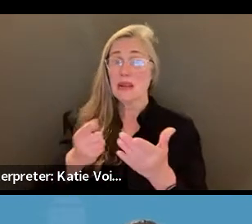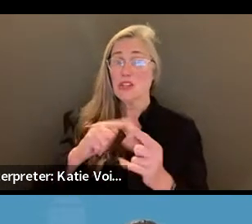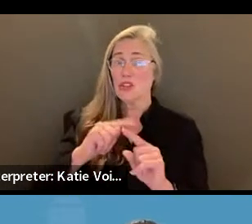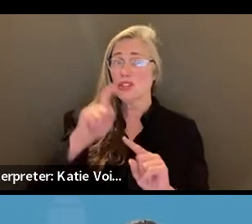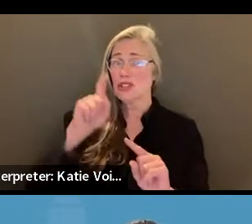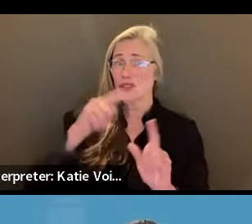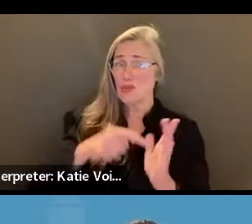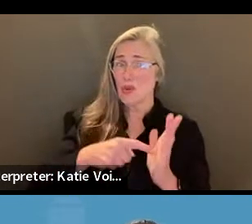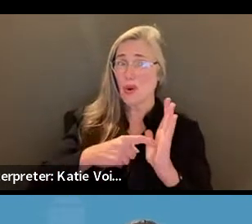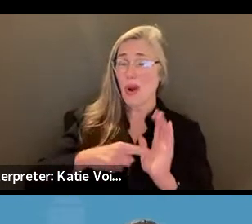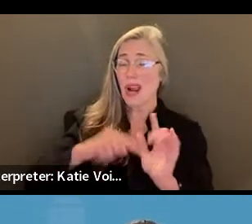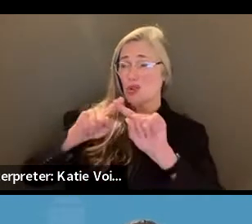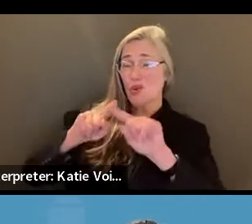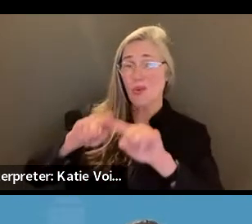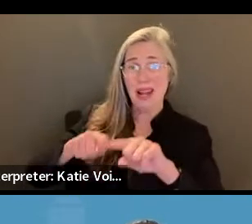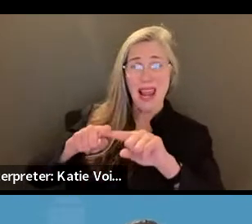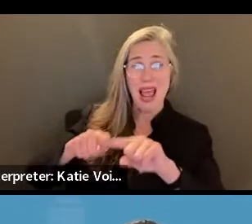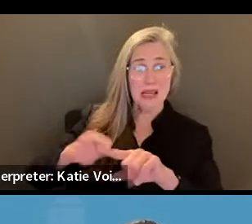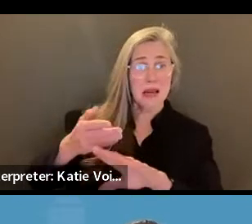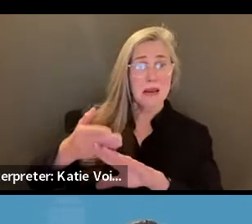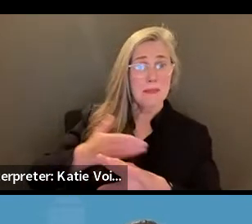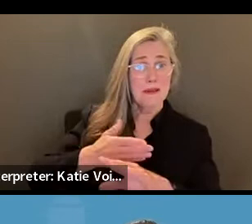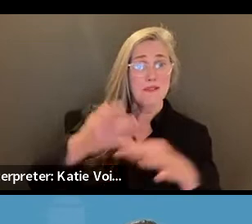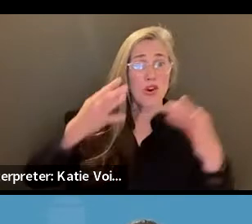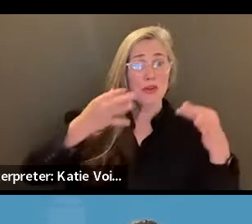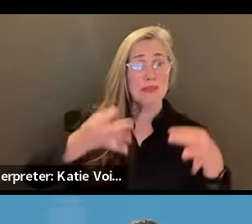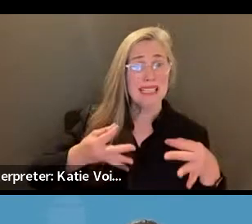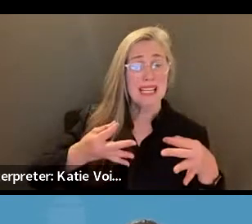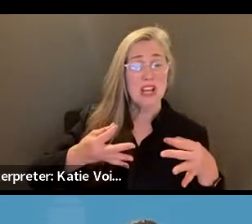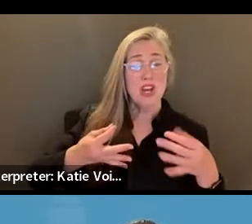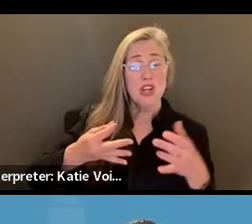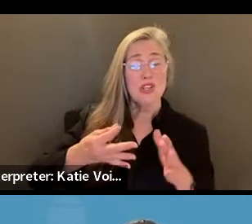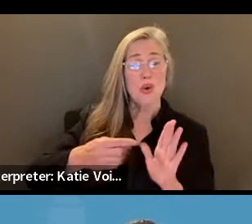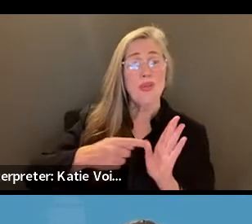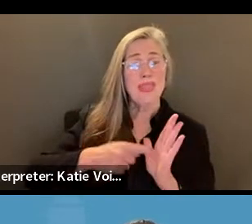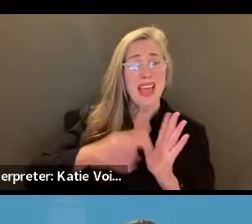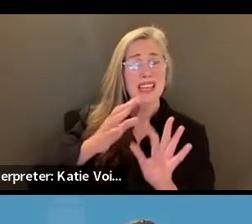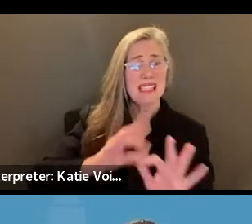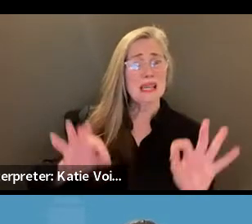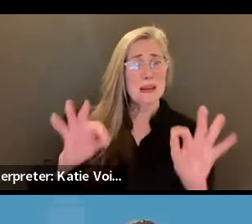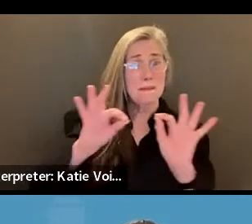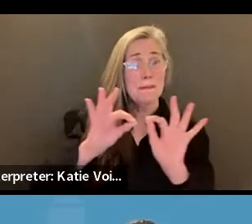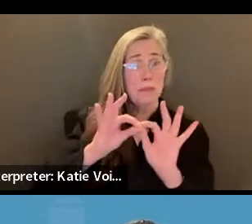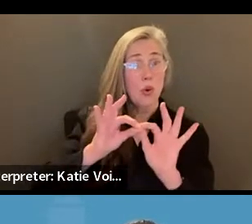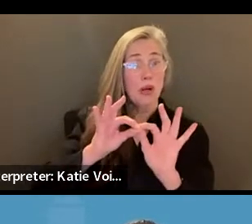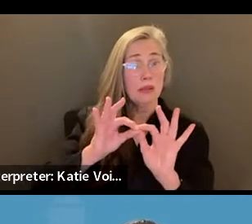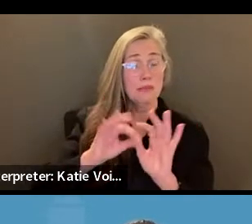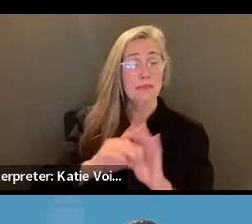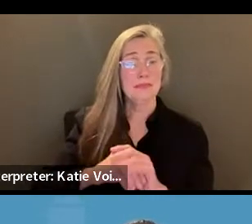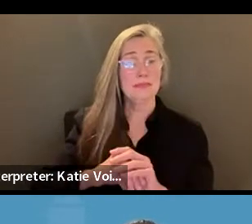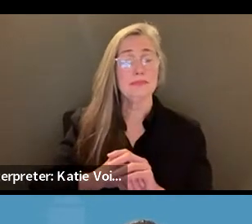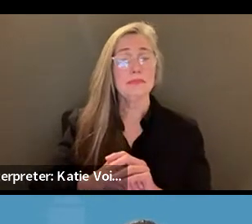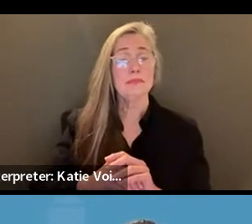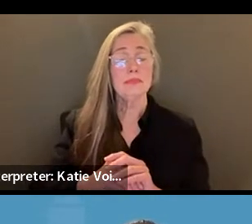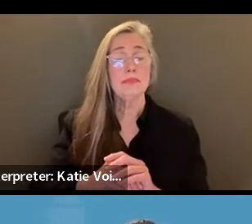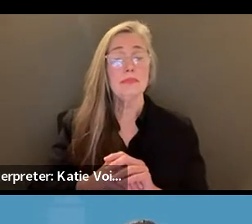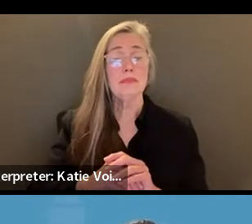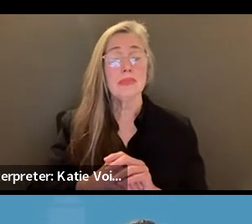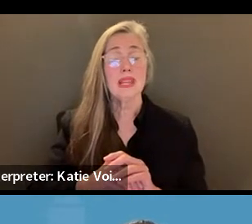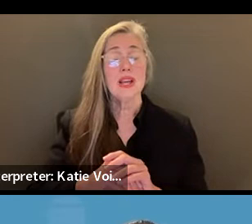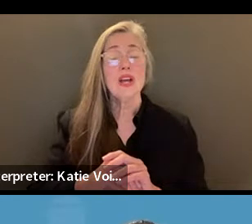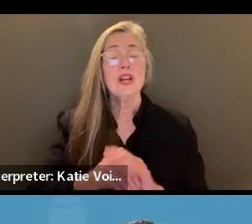on when you make your decisions. And so the outcome of the audit is important in that respect. So with that said,